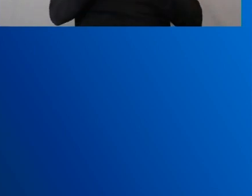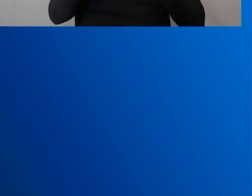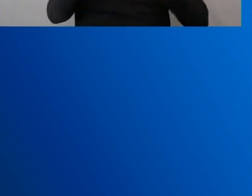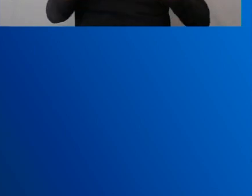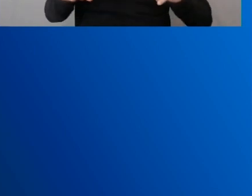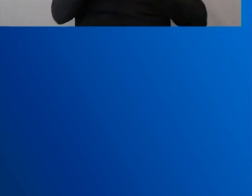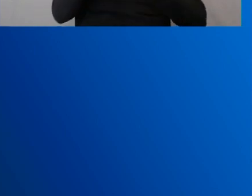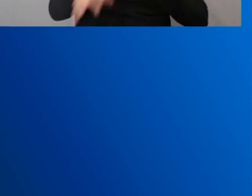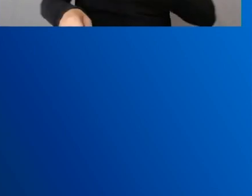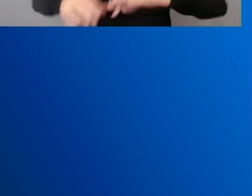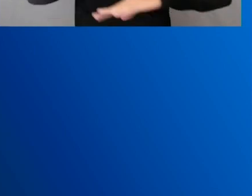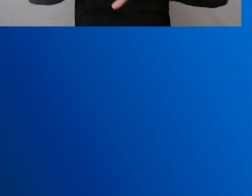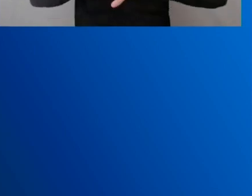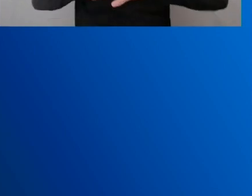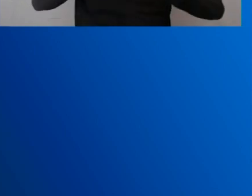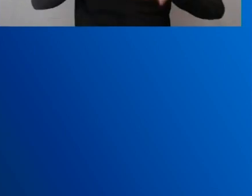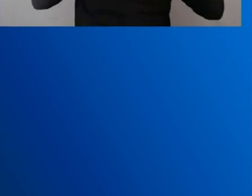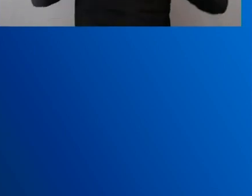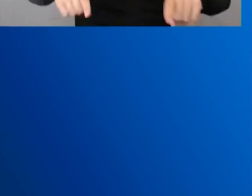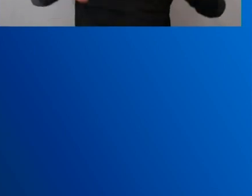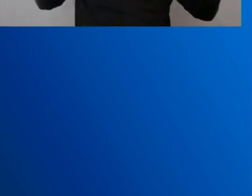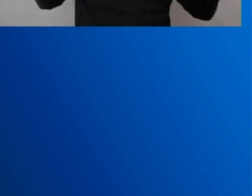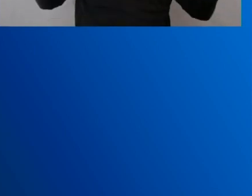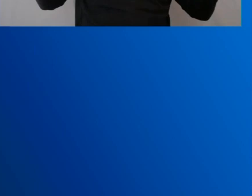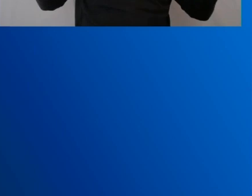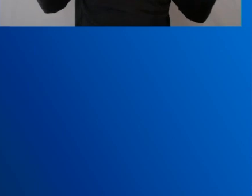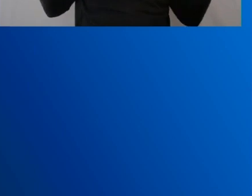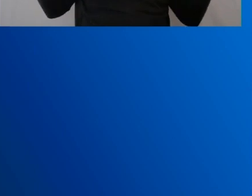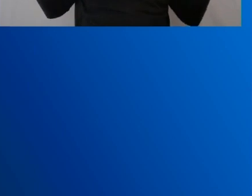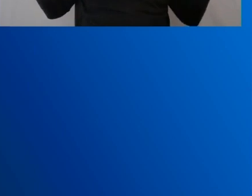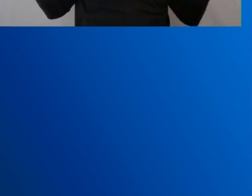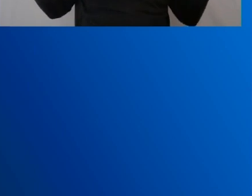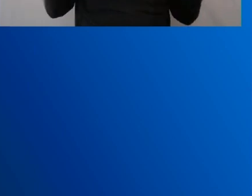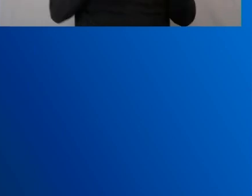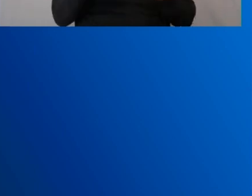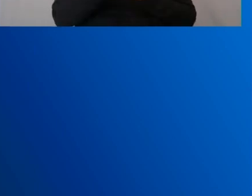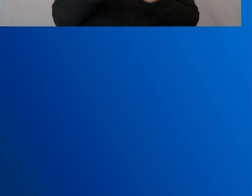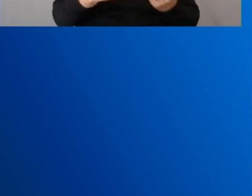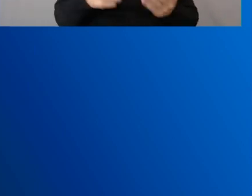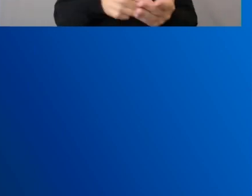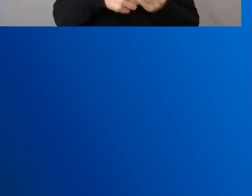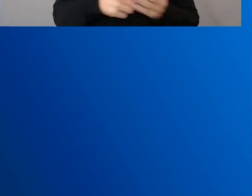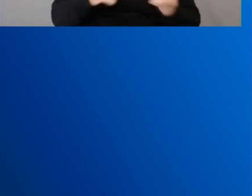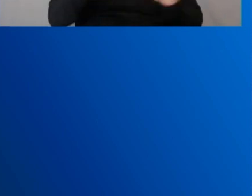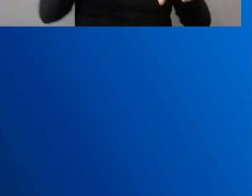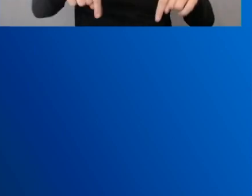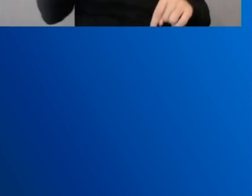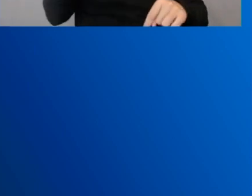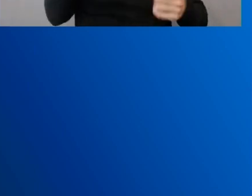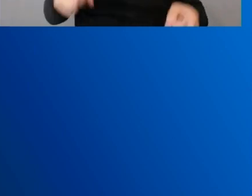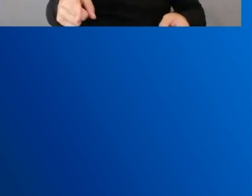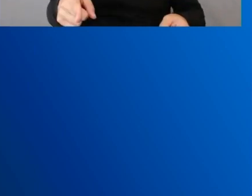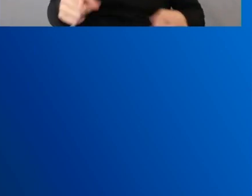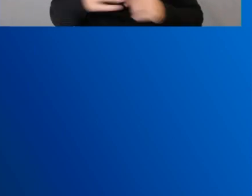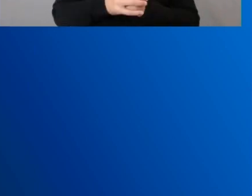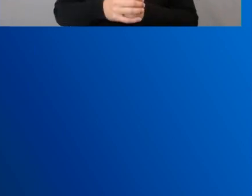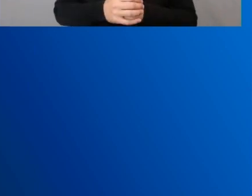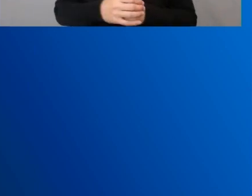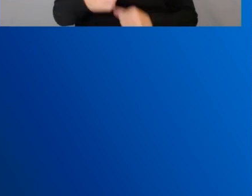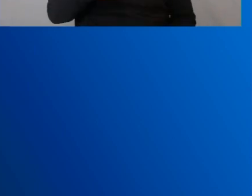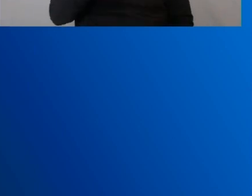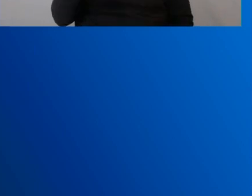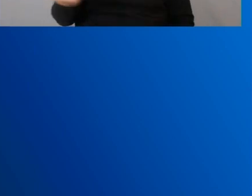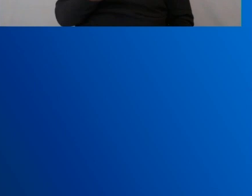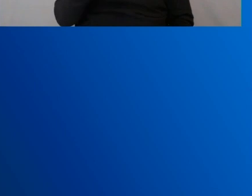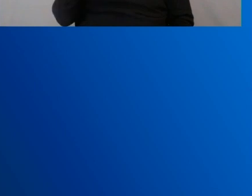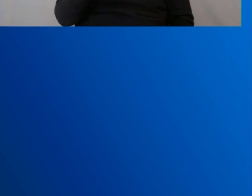happened, right? Yeah. There's not everything you need, but there is something has happened, this is an event. I've always, as you know, I define serverless and